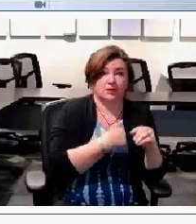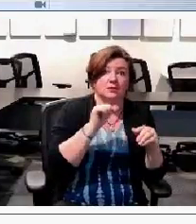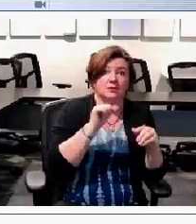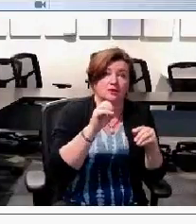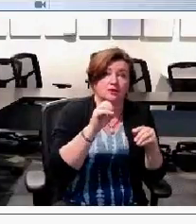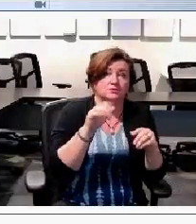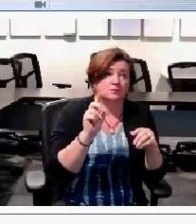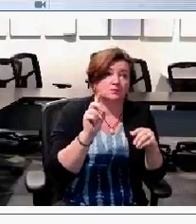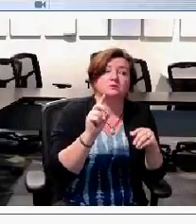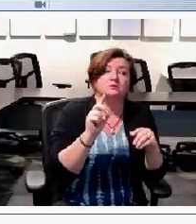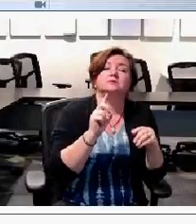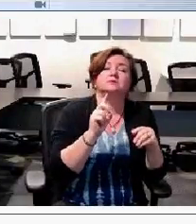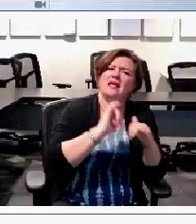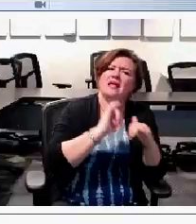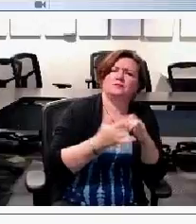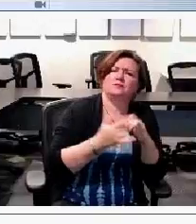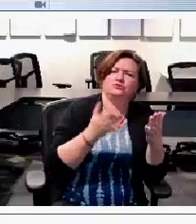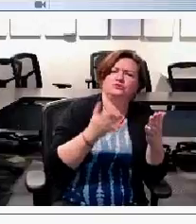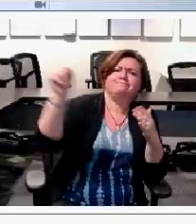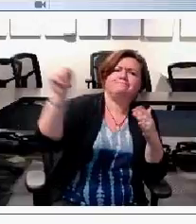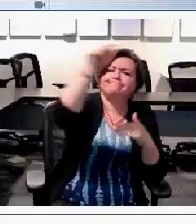ways to serve those families.